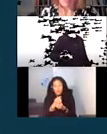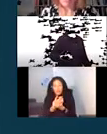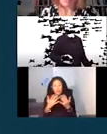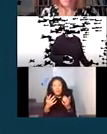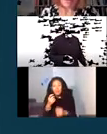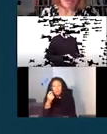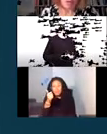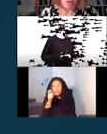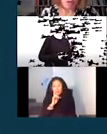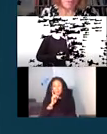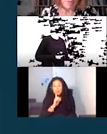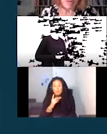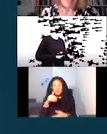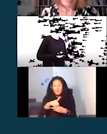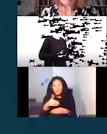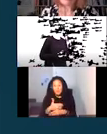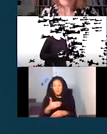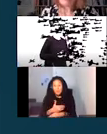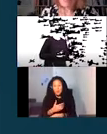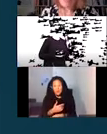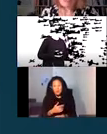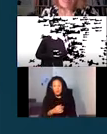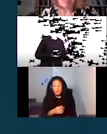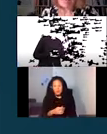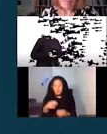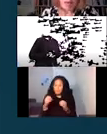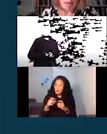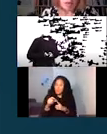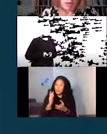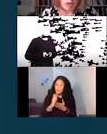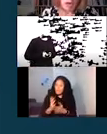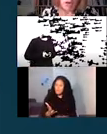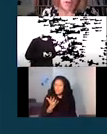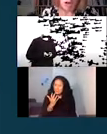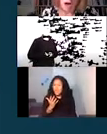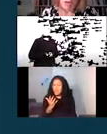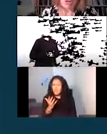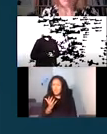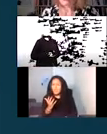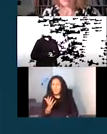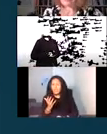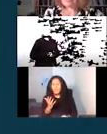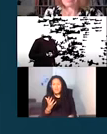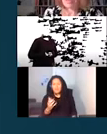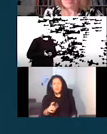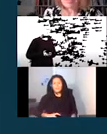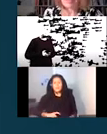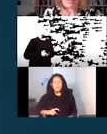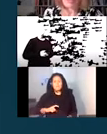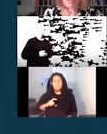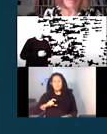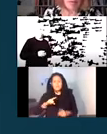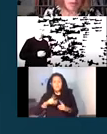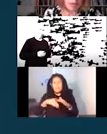women were involved in this work. She was very shy. It took a lot of courage to walk into the department